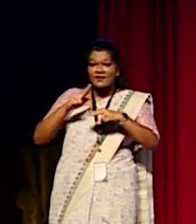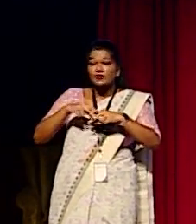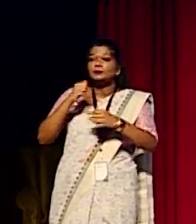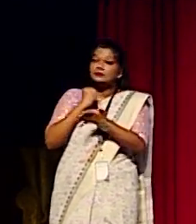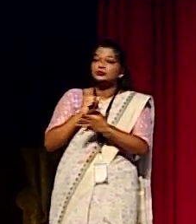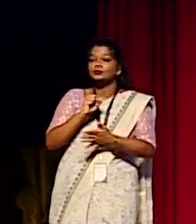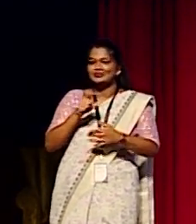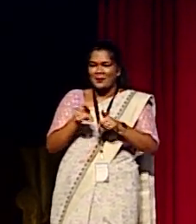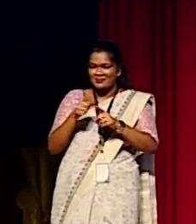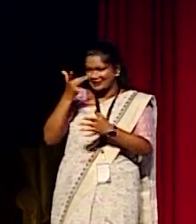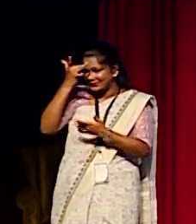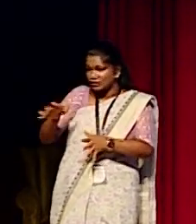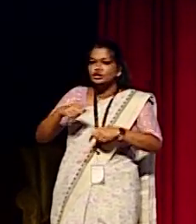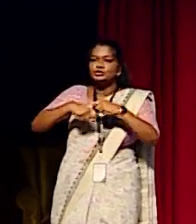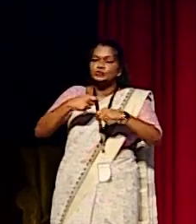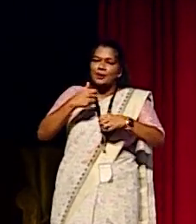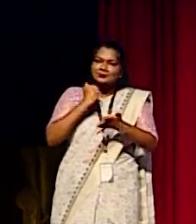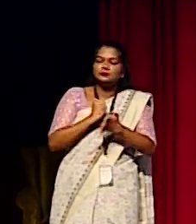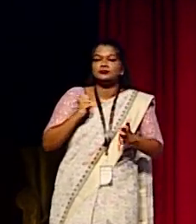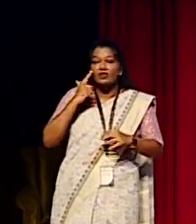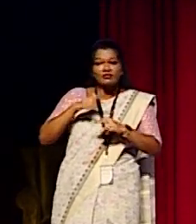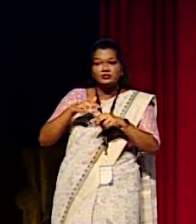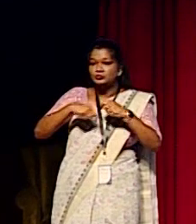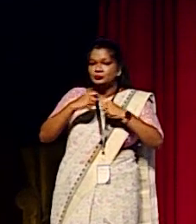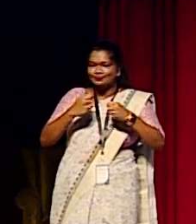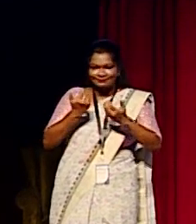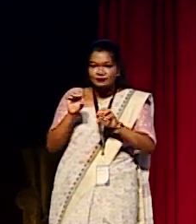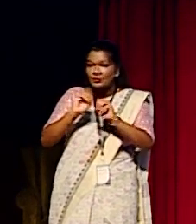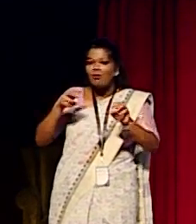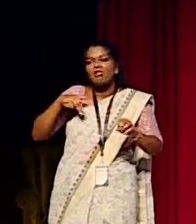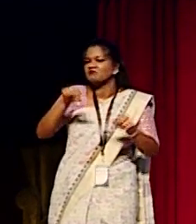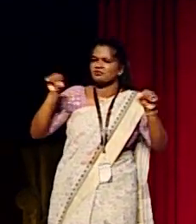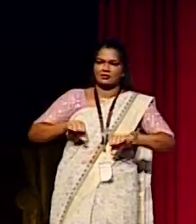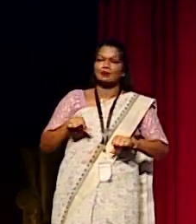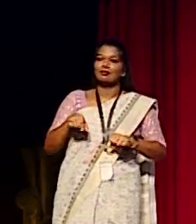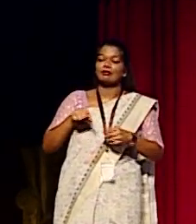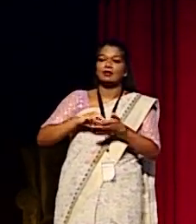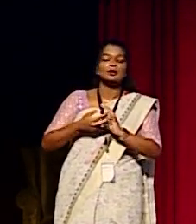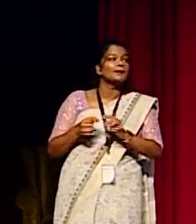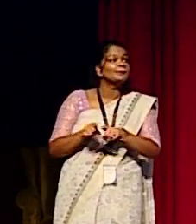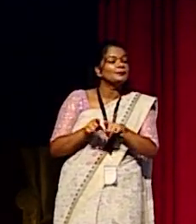farms where there's mud and water, and you can't enter a temple or a mosque.